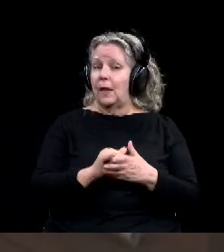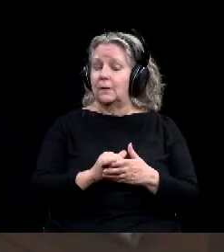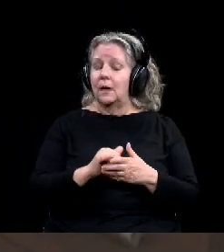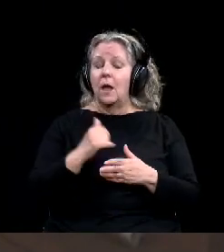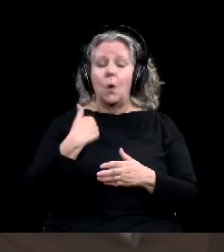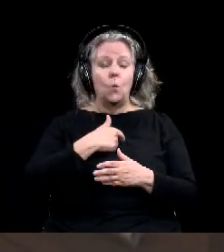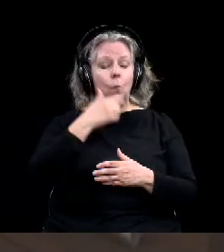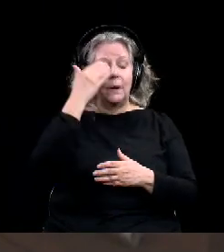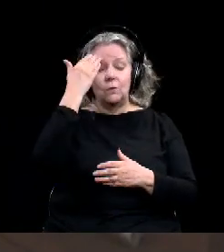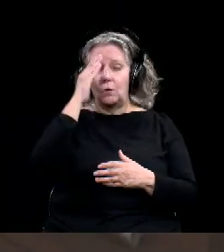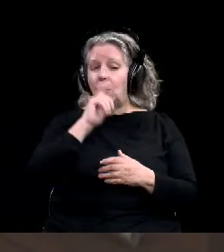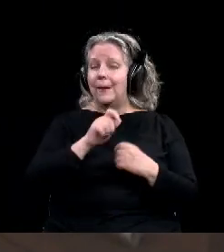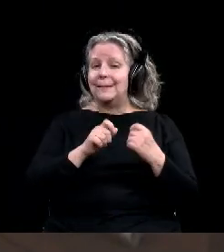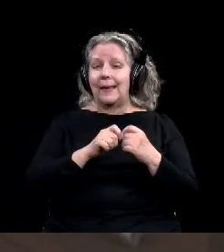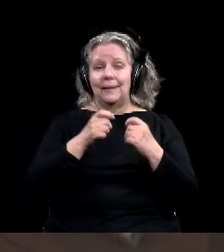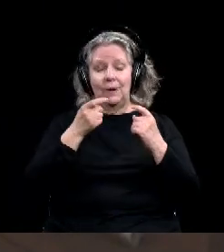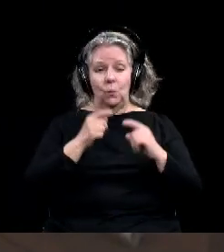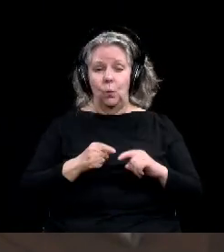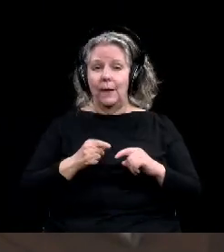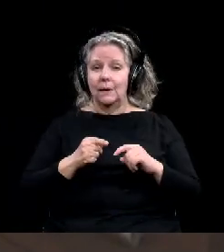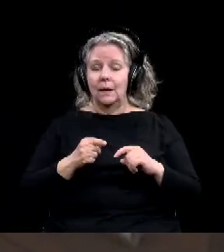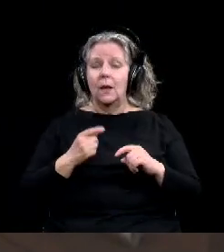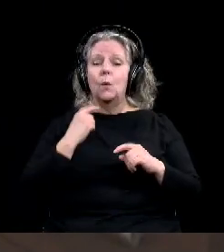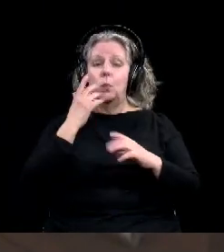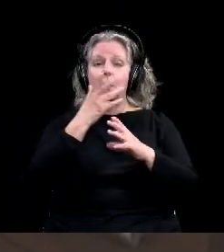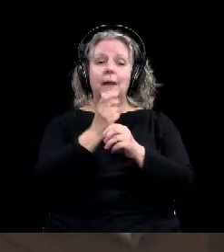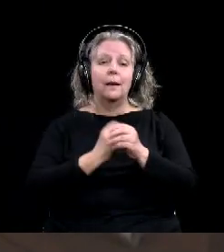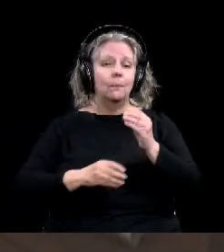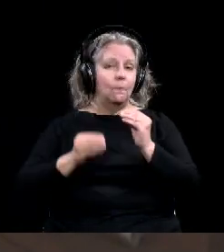is something that the state